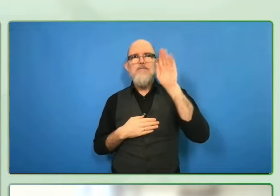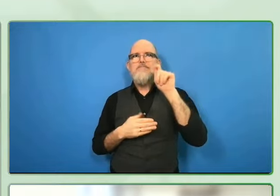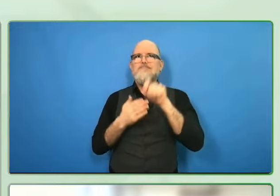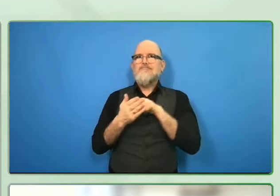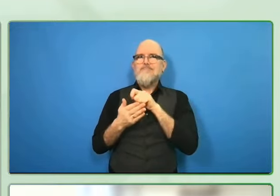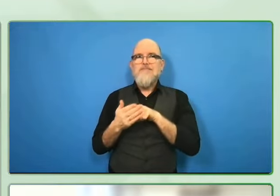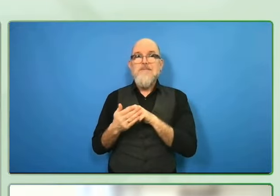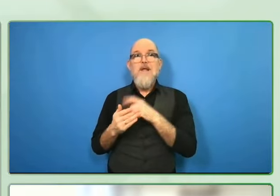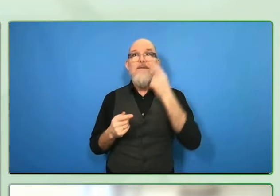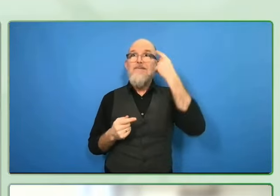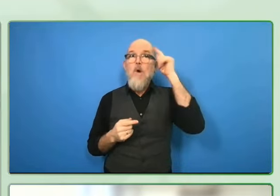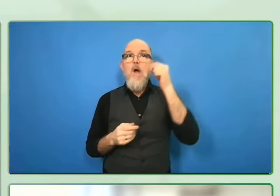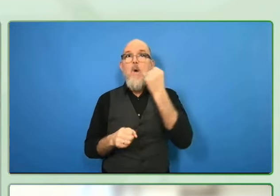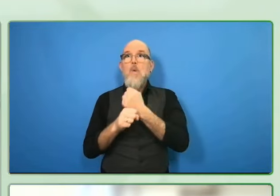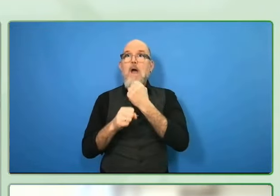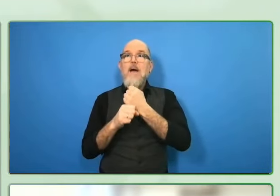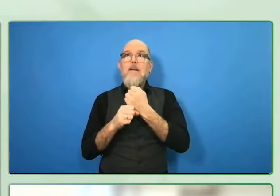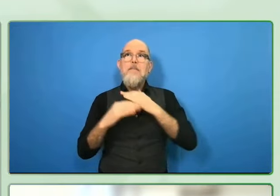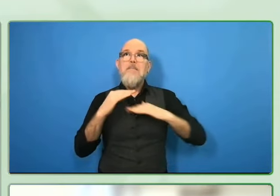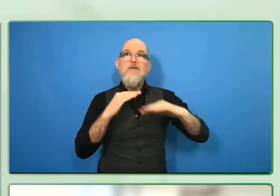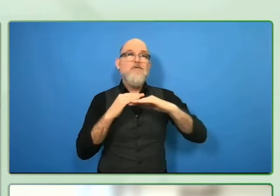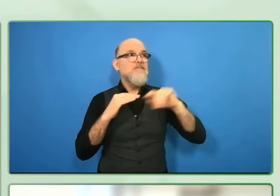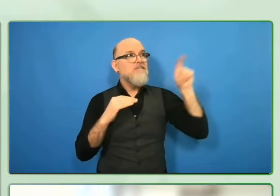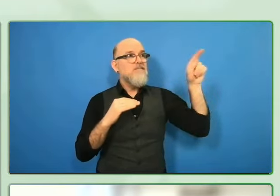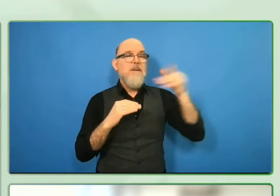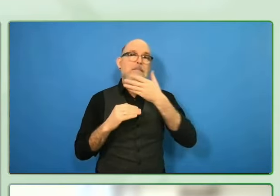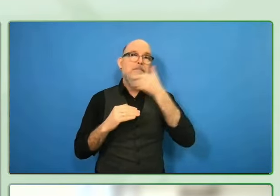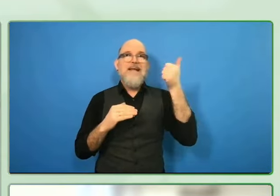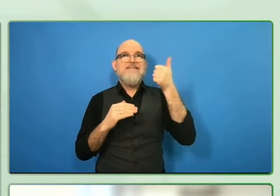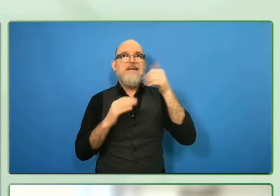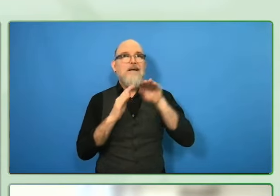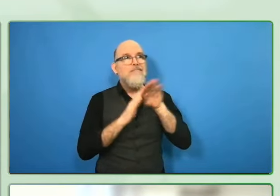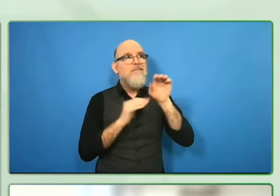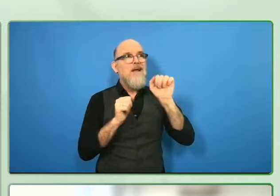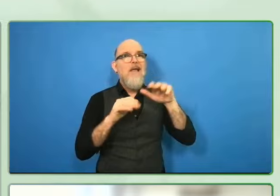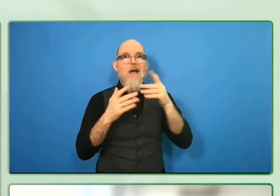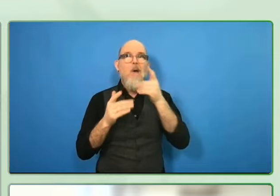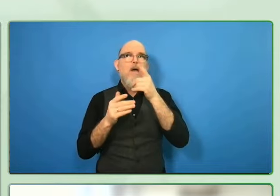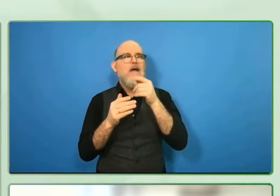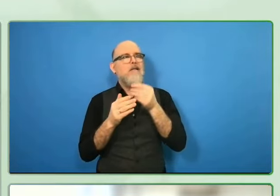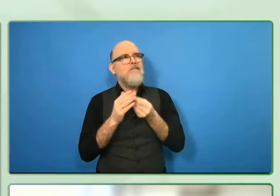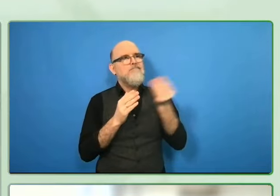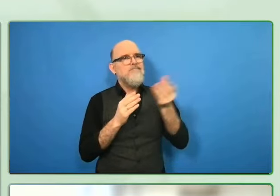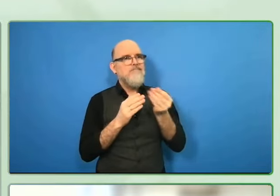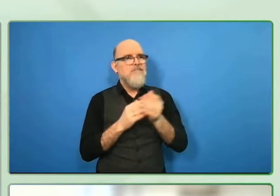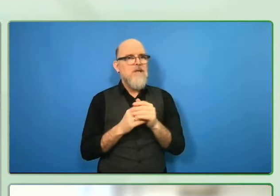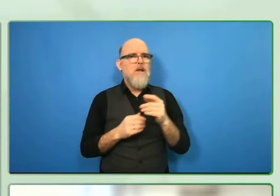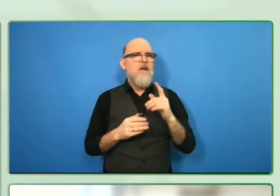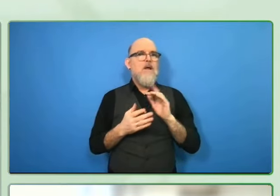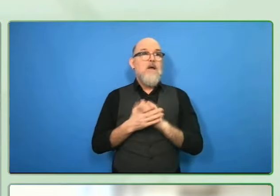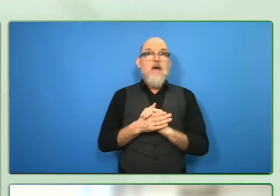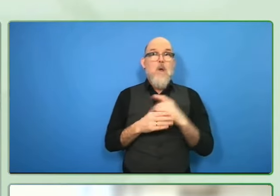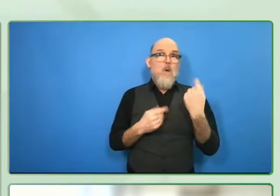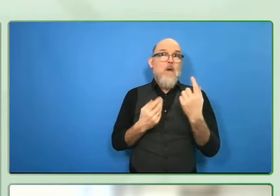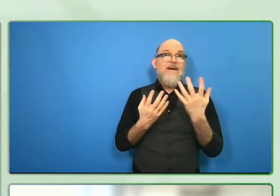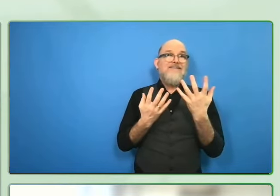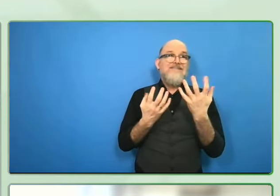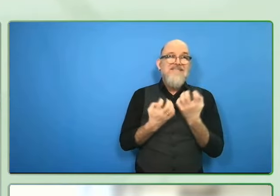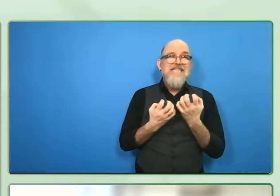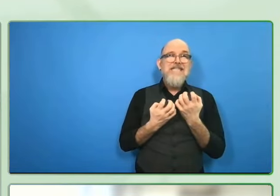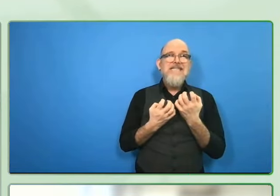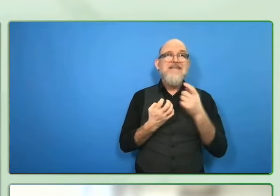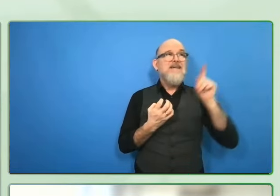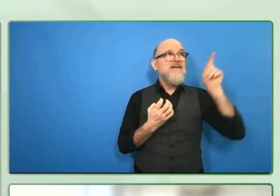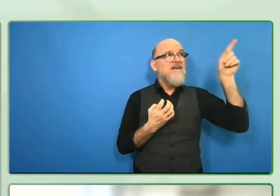it. Do it much better. And so, turning to you then at Purple Space, why are your members asking